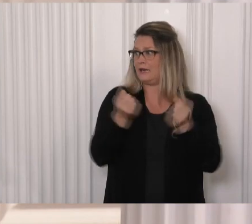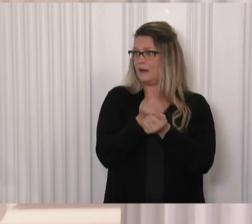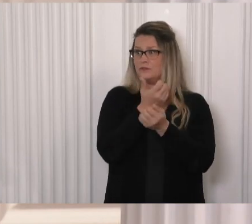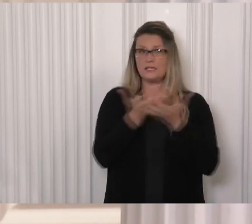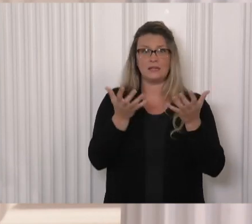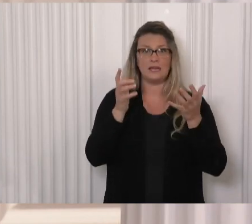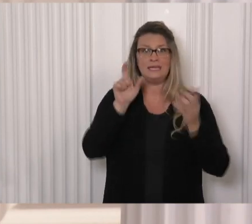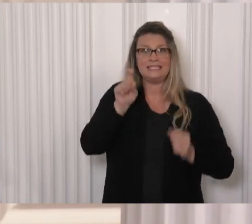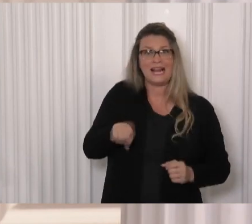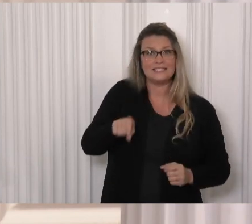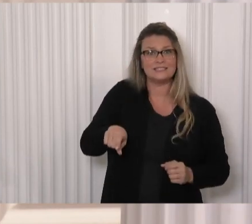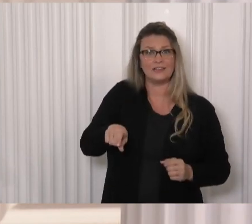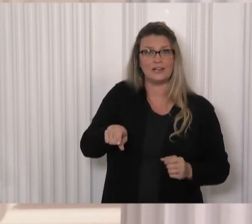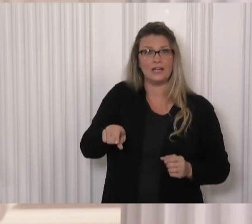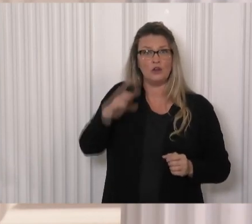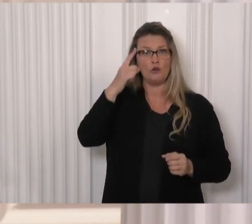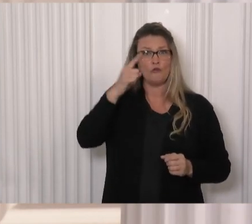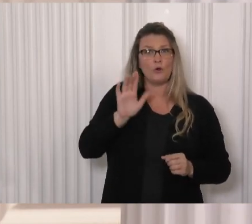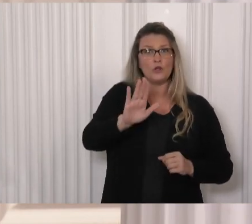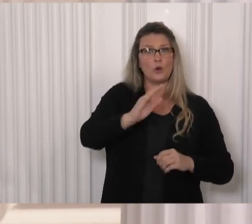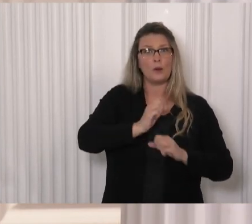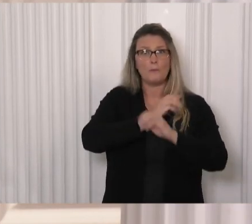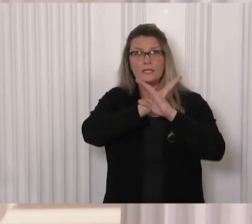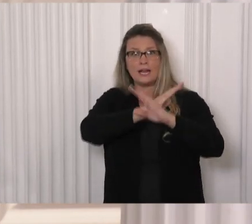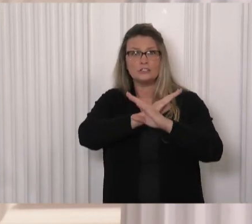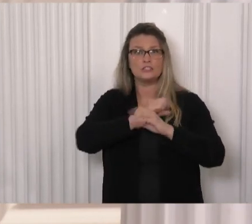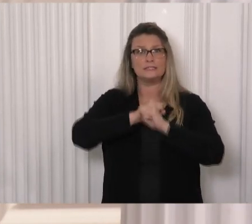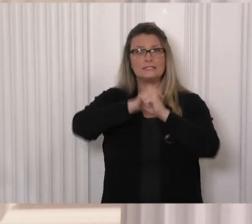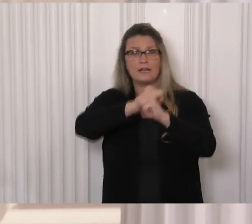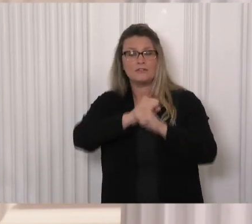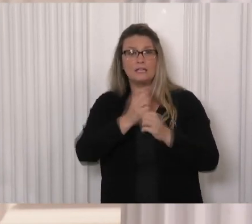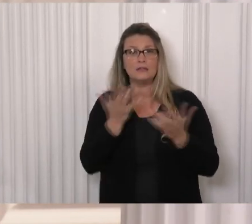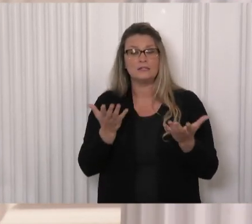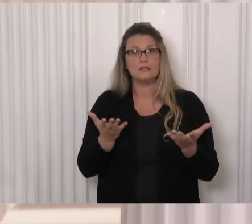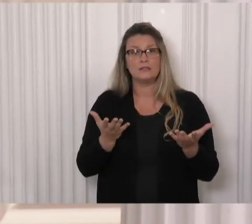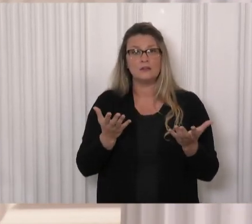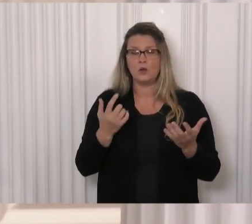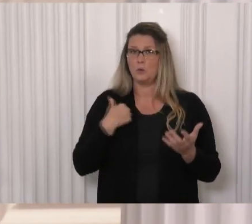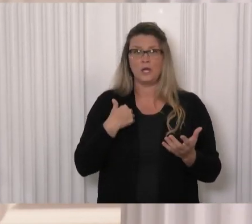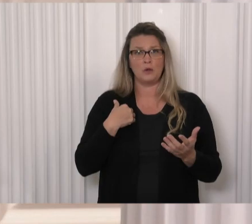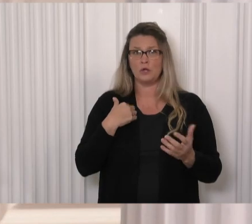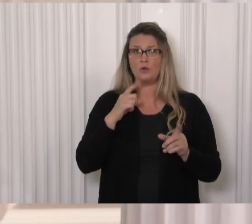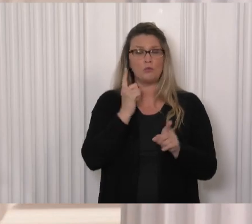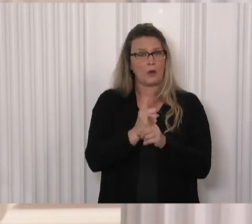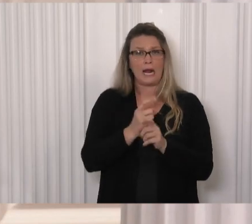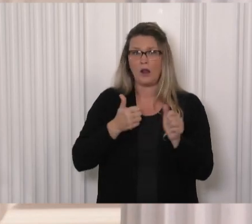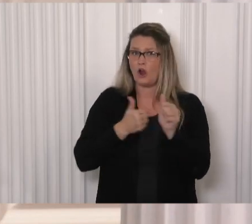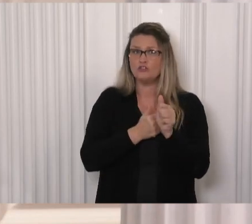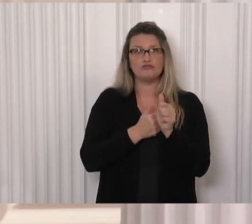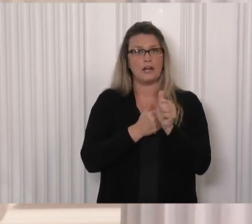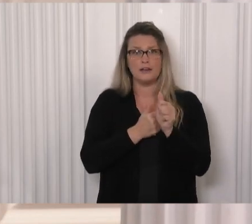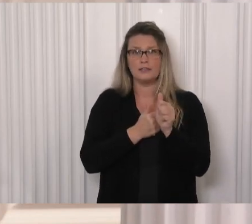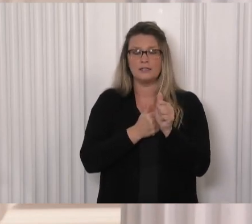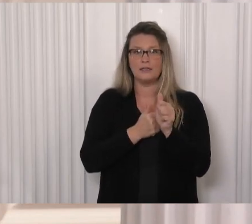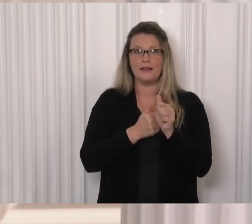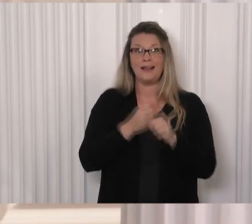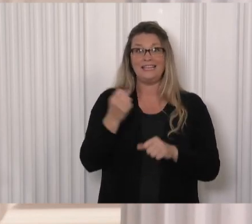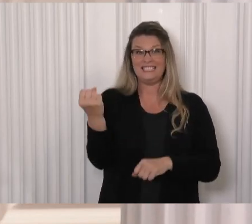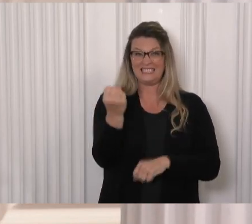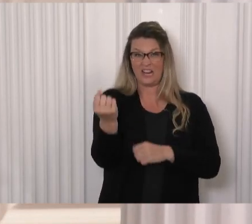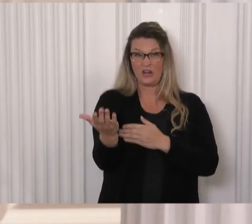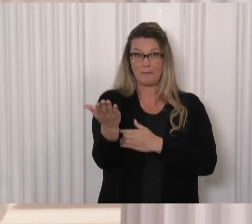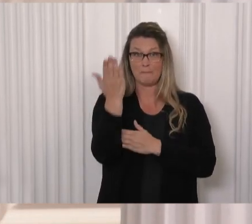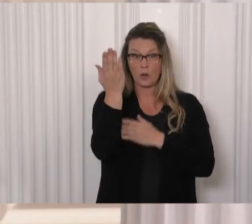to do. Every one of the proper necessary steps we were right on track with. Then on Saturday